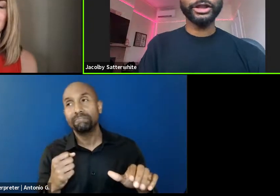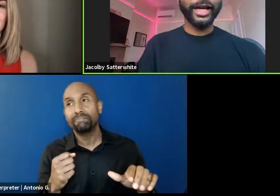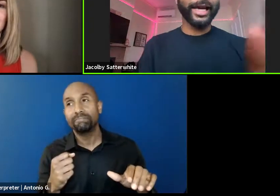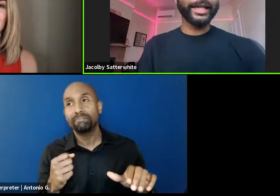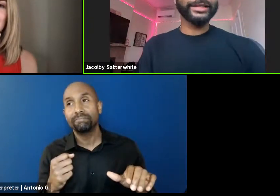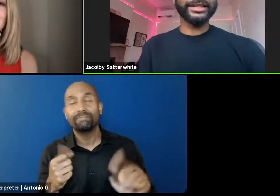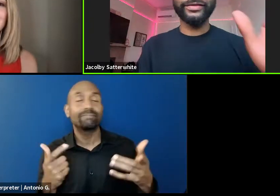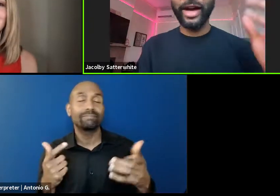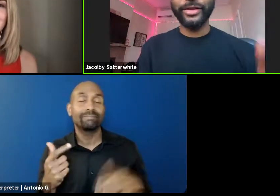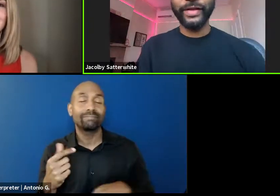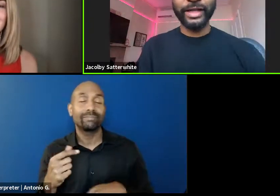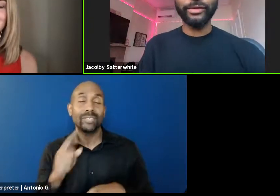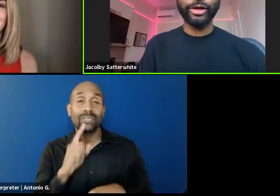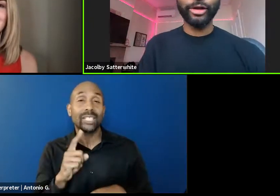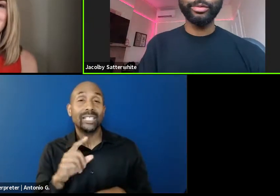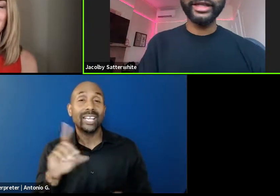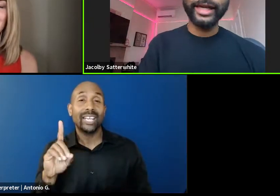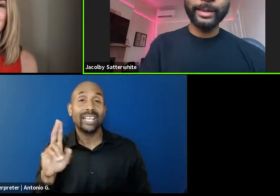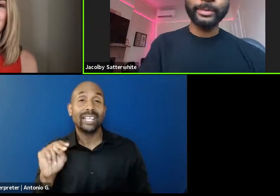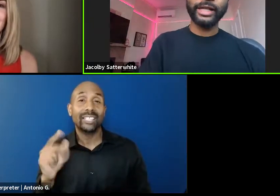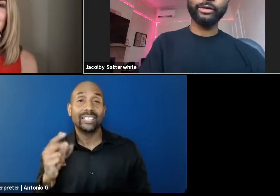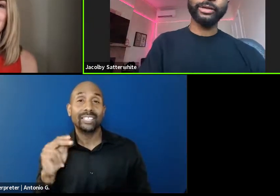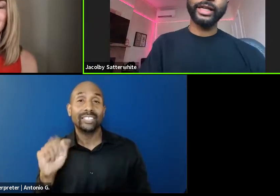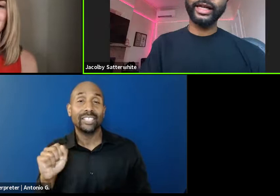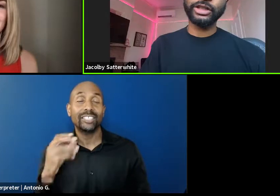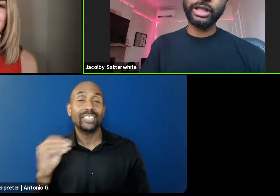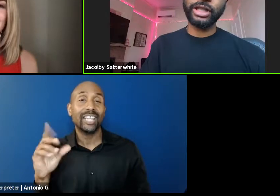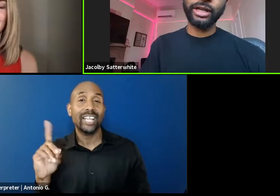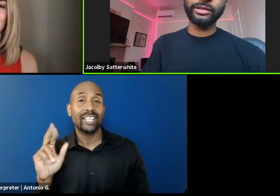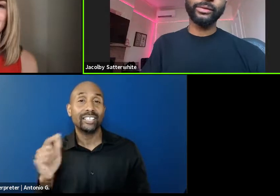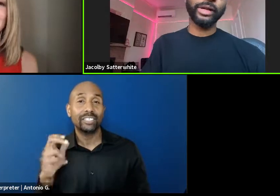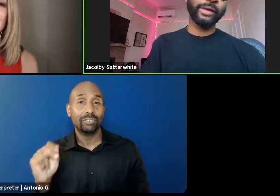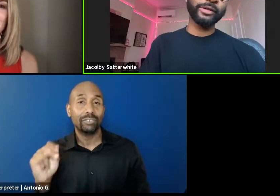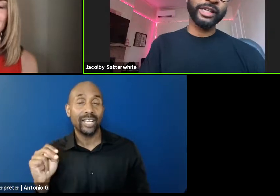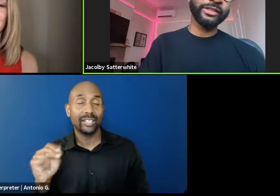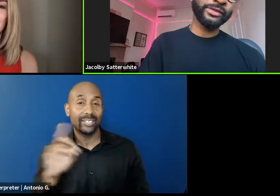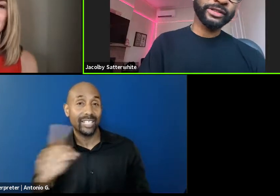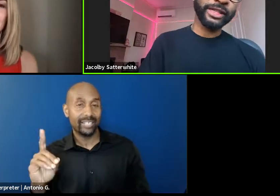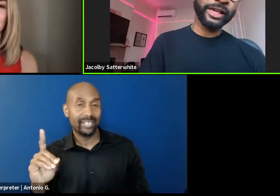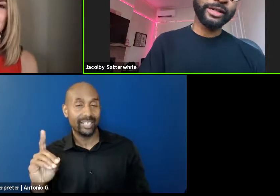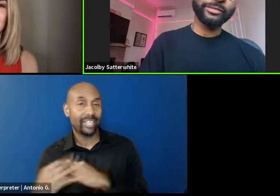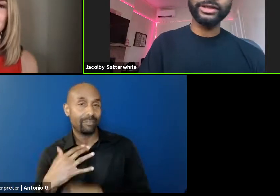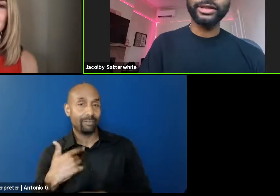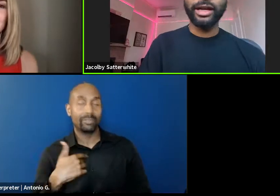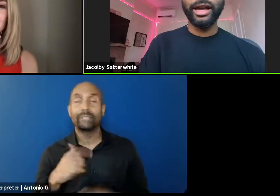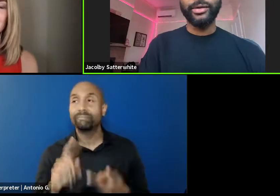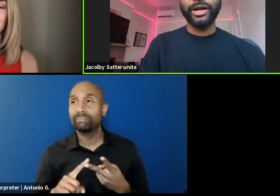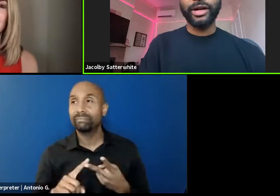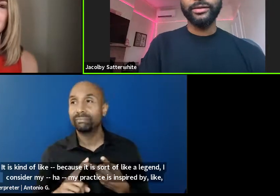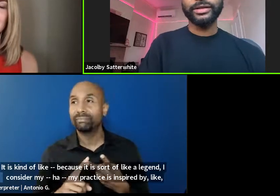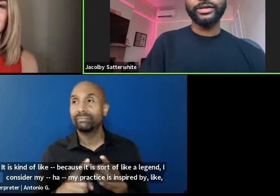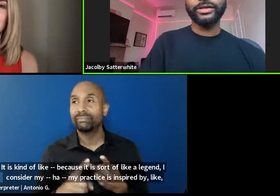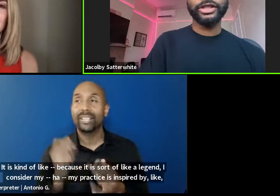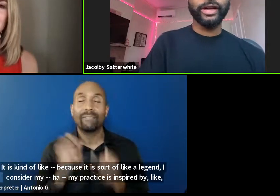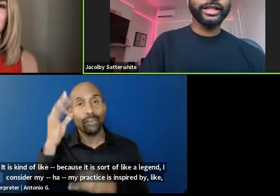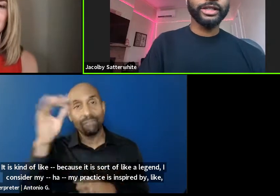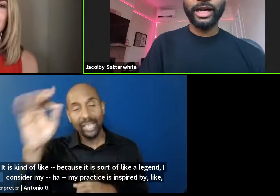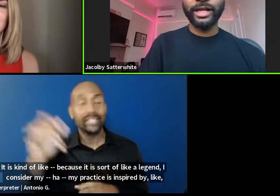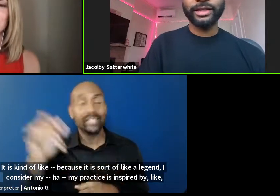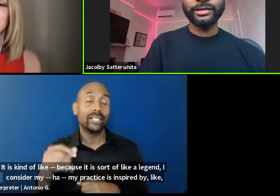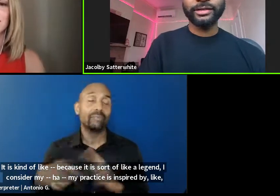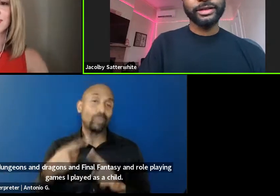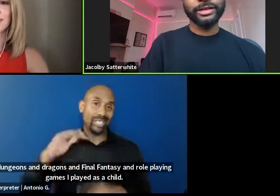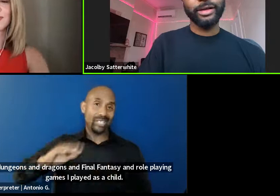Dungeons and Dragons and Final Fantasy and role-playing games that I would play as a child. And when I would get those games, I would always have a